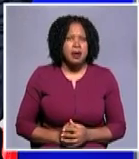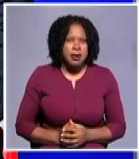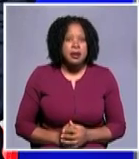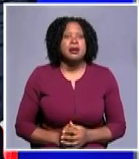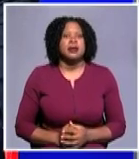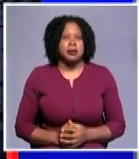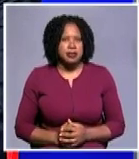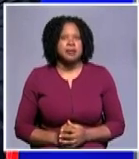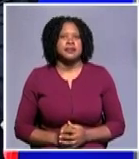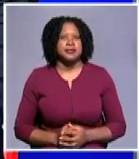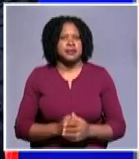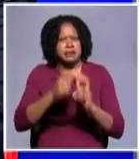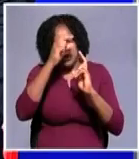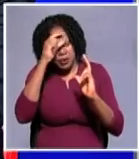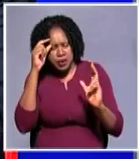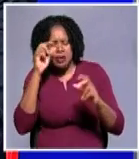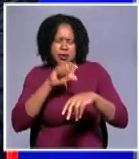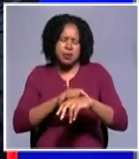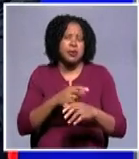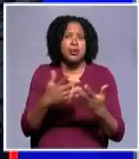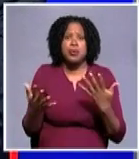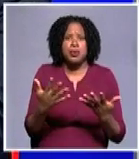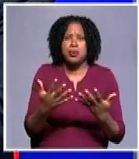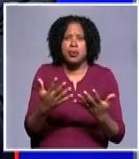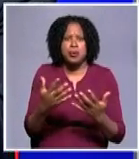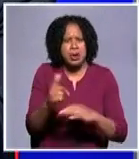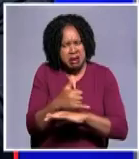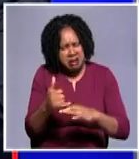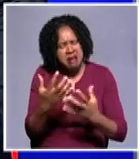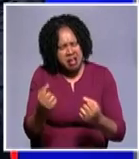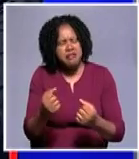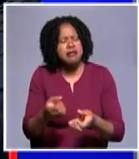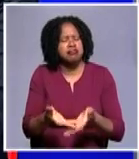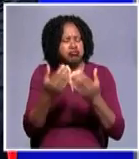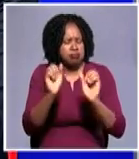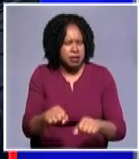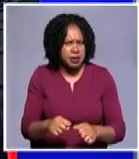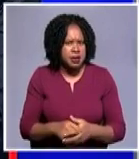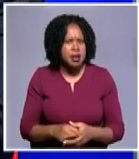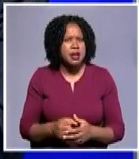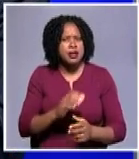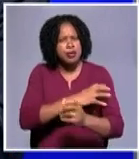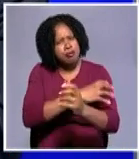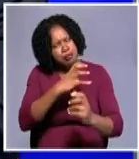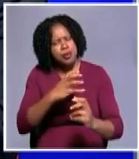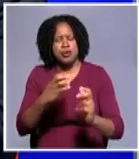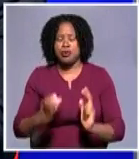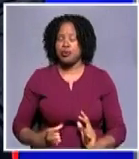the health workers wherever they are. The other thing has to be the engagement and empowerment of the